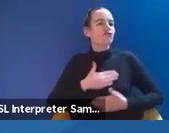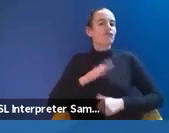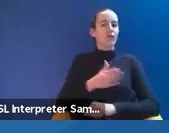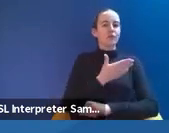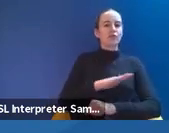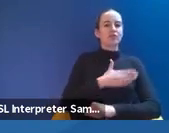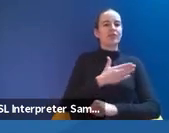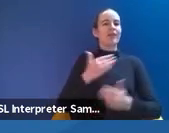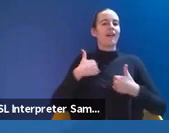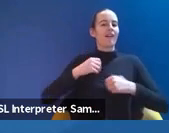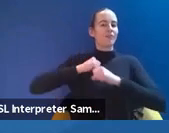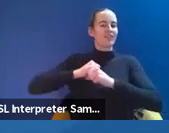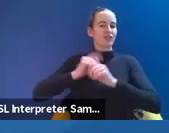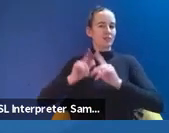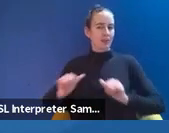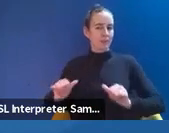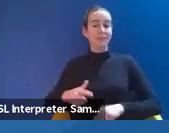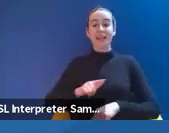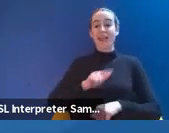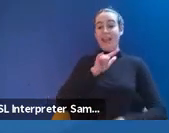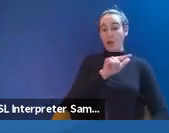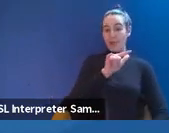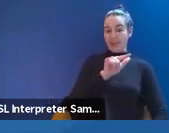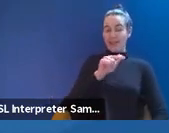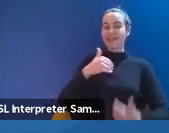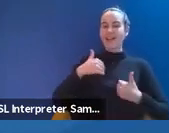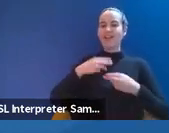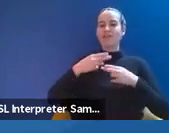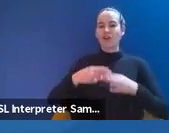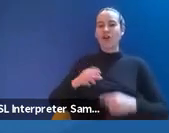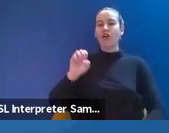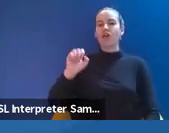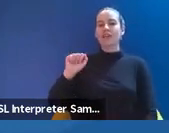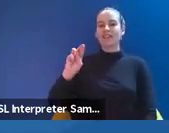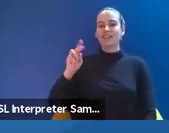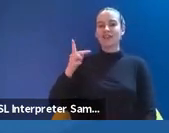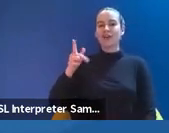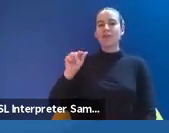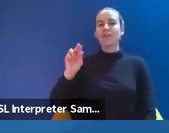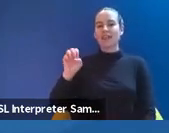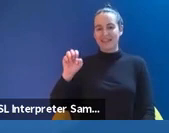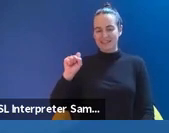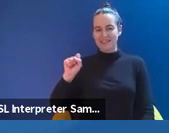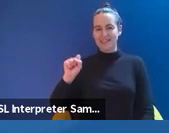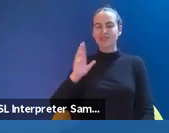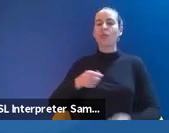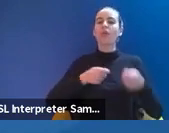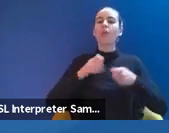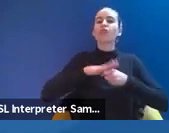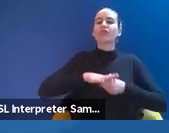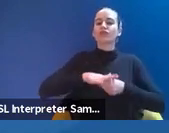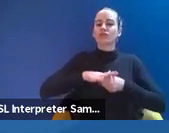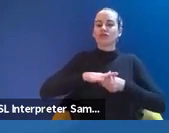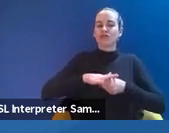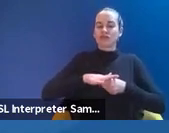be protected. For an airplane, they have these things called earplanes, and that's really for mitigating some of the pressure issues as you're